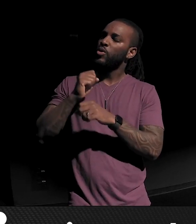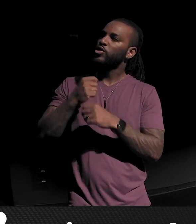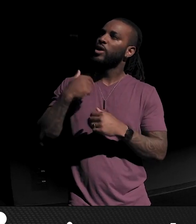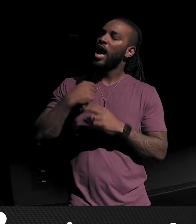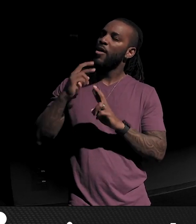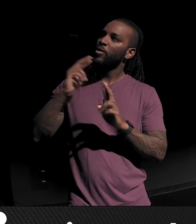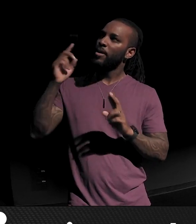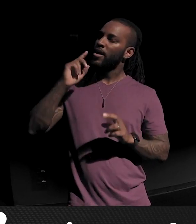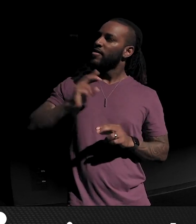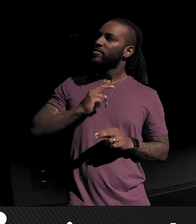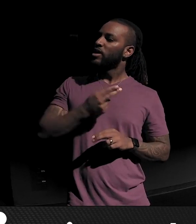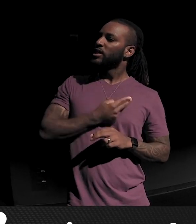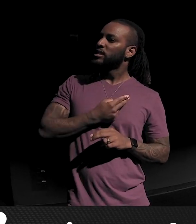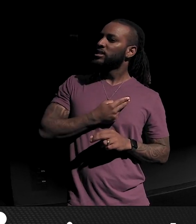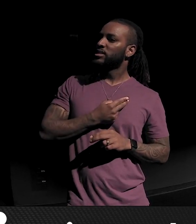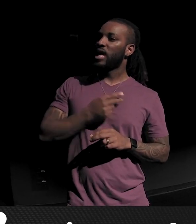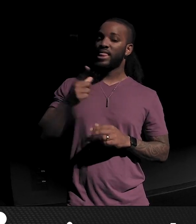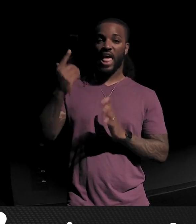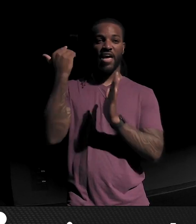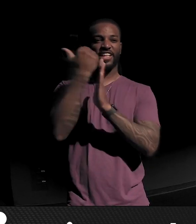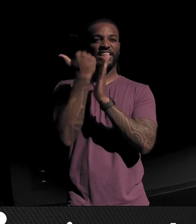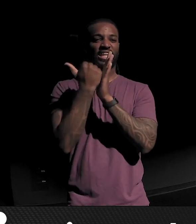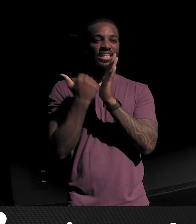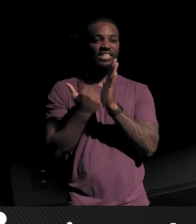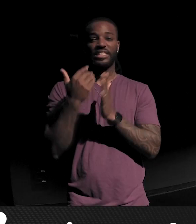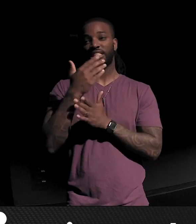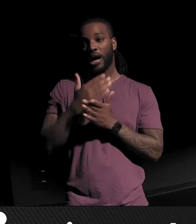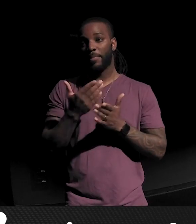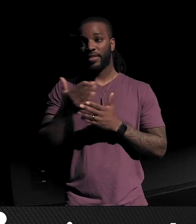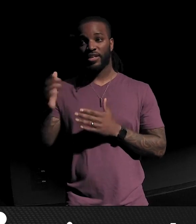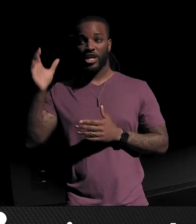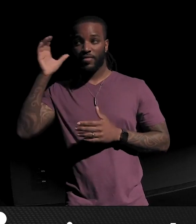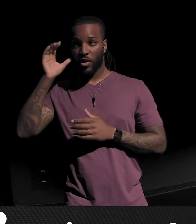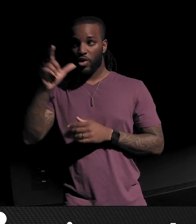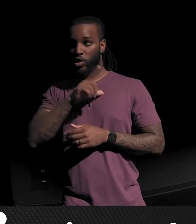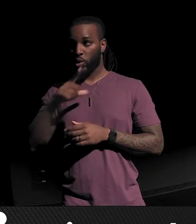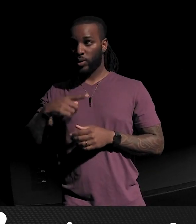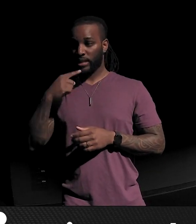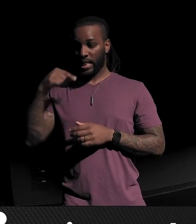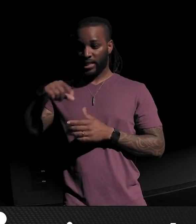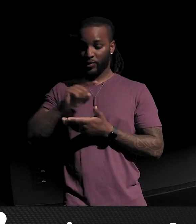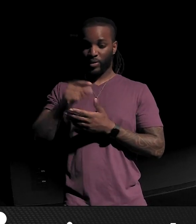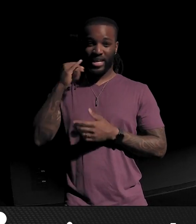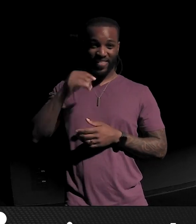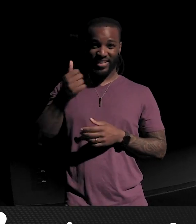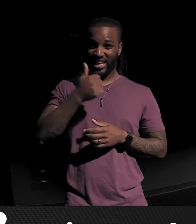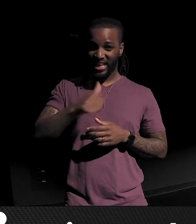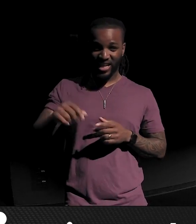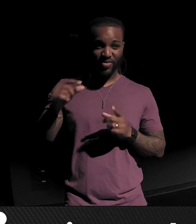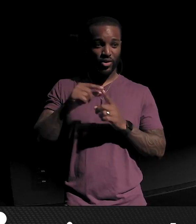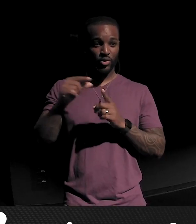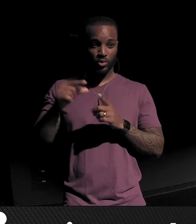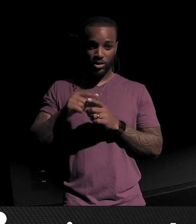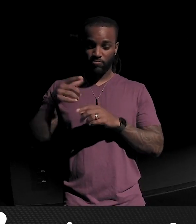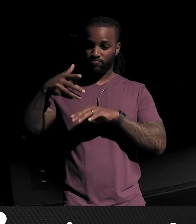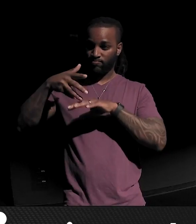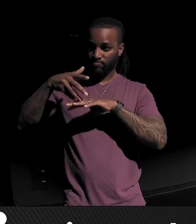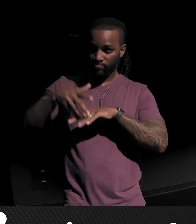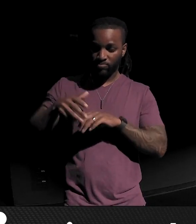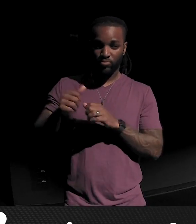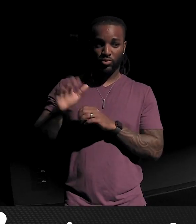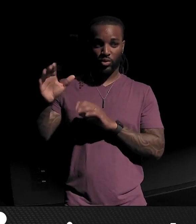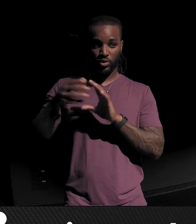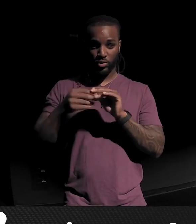for us? And they've listed some of the things they heard the Lord say to them this week. And if any of those words resonate with the story in your